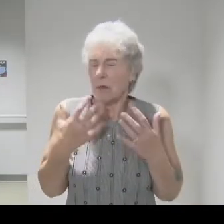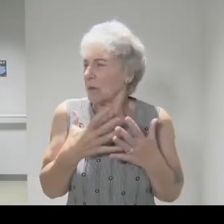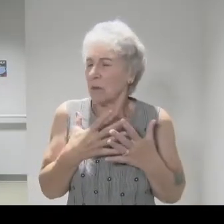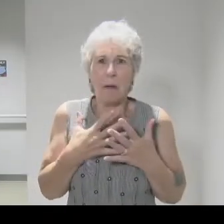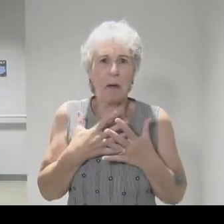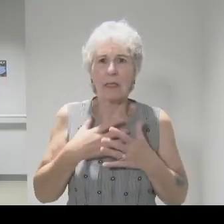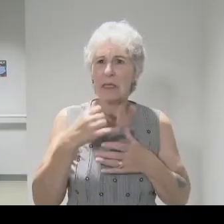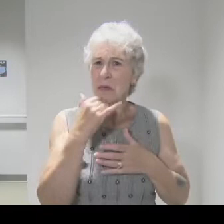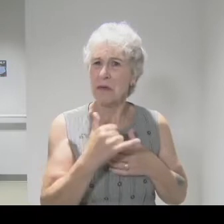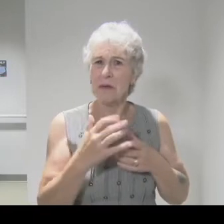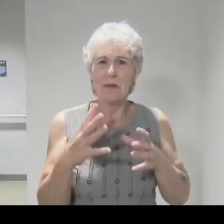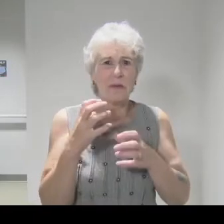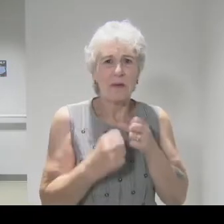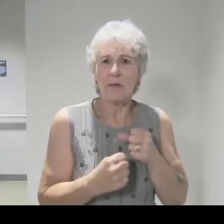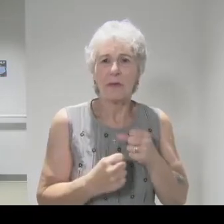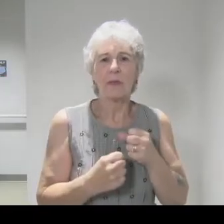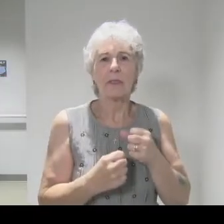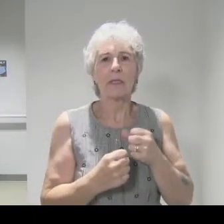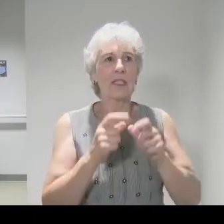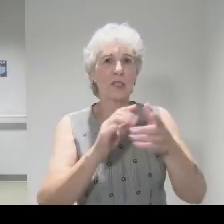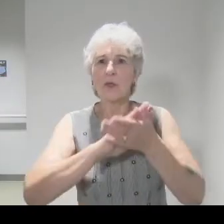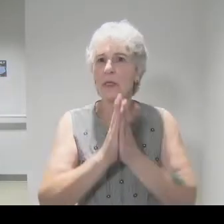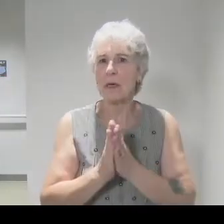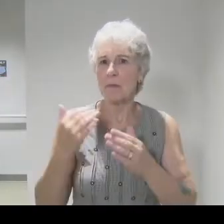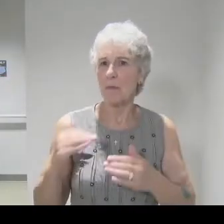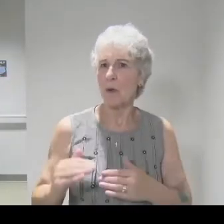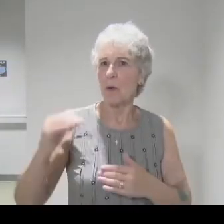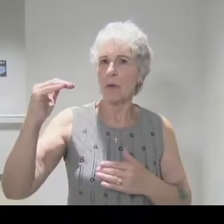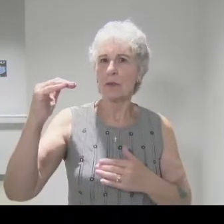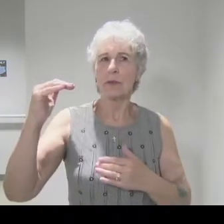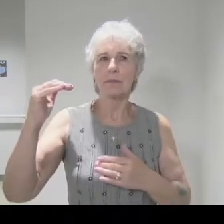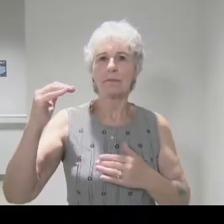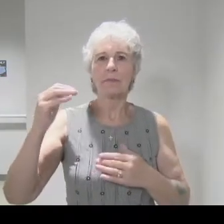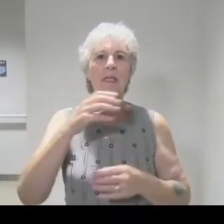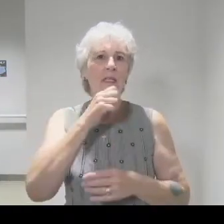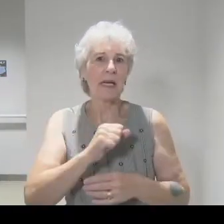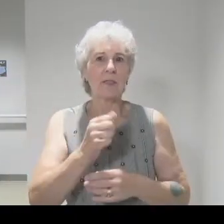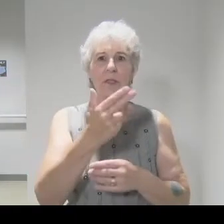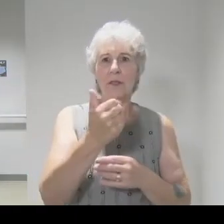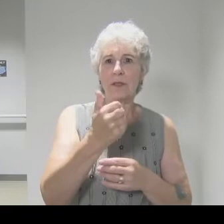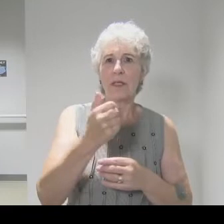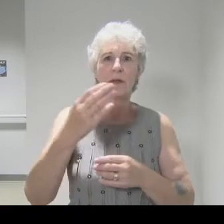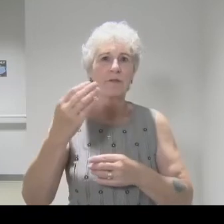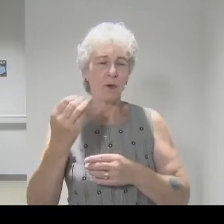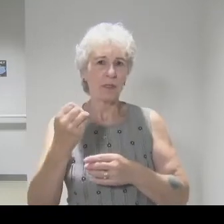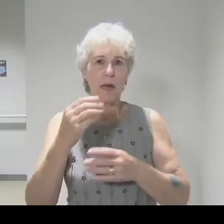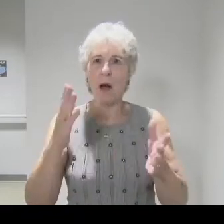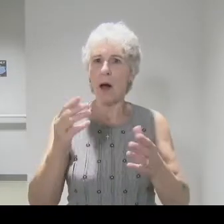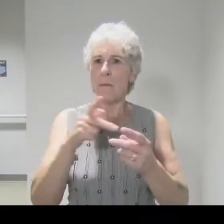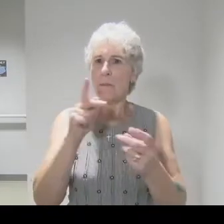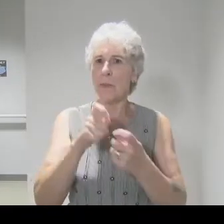think about. She will become a teenager. The ages of 13 and 14 are the prime